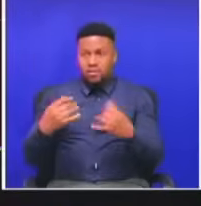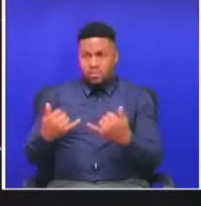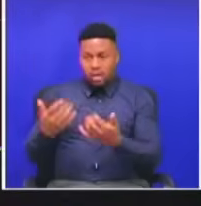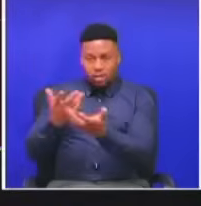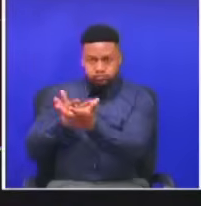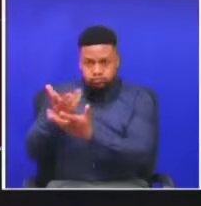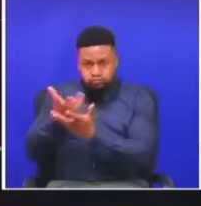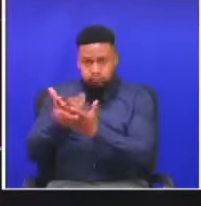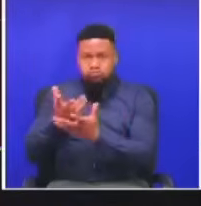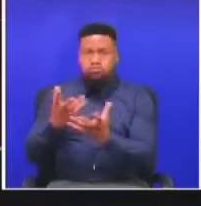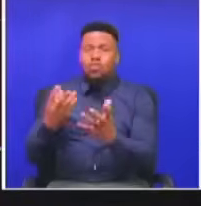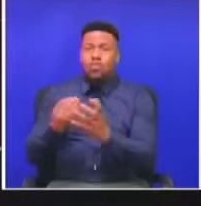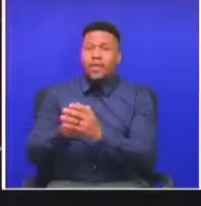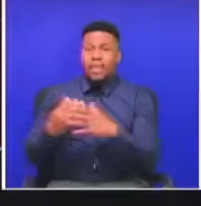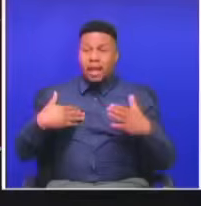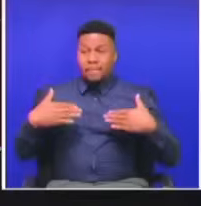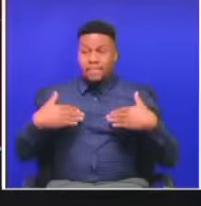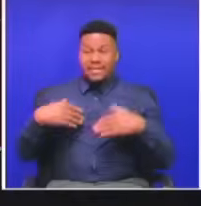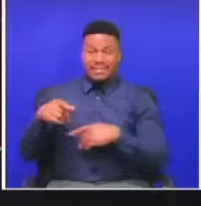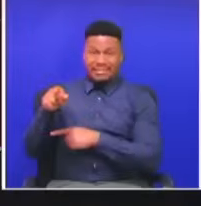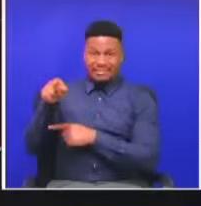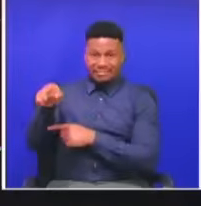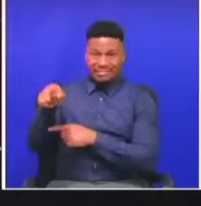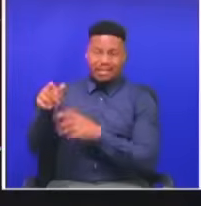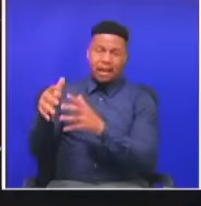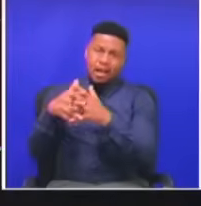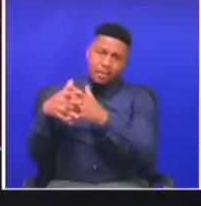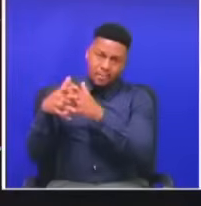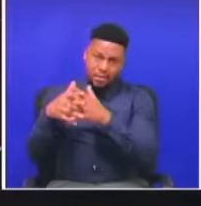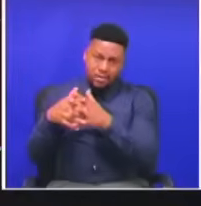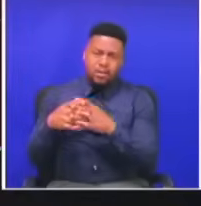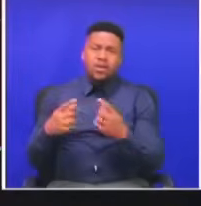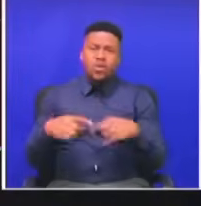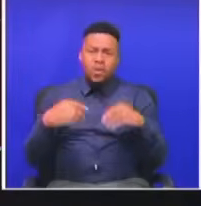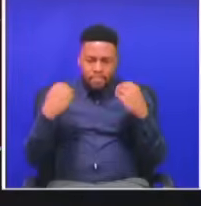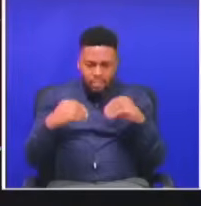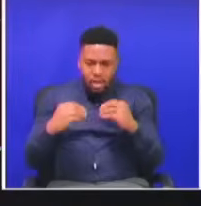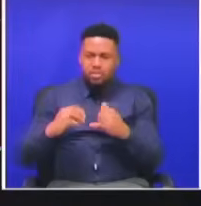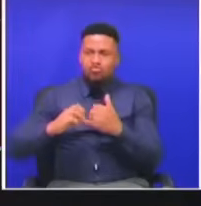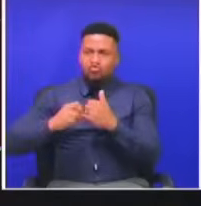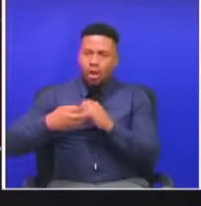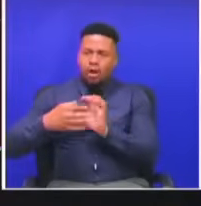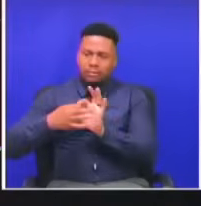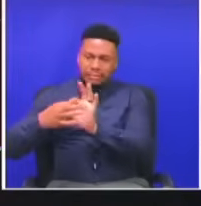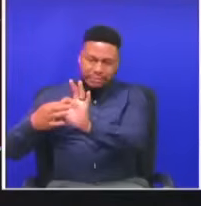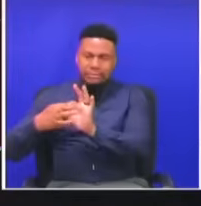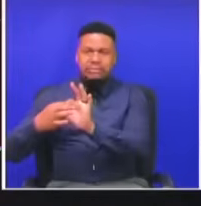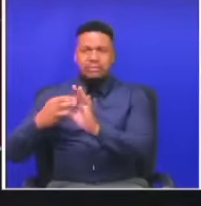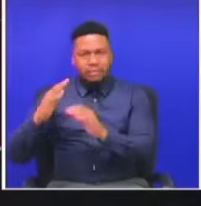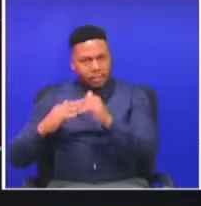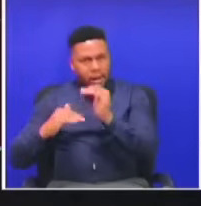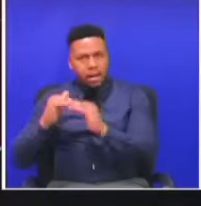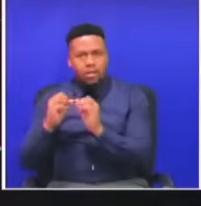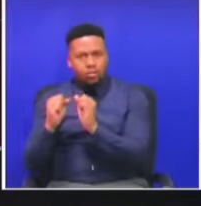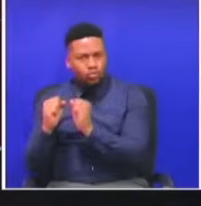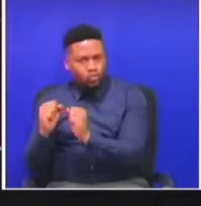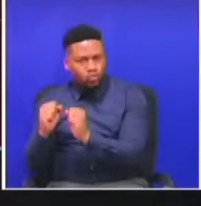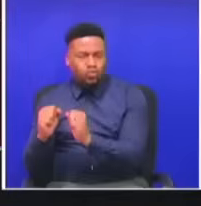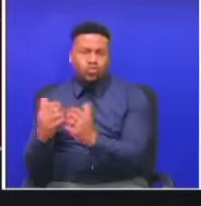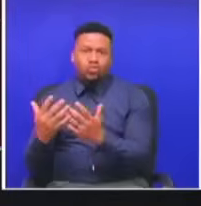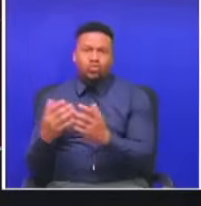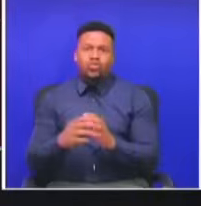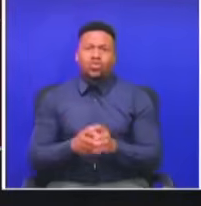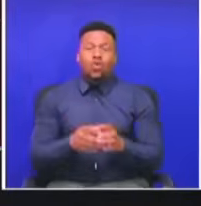administration. We are working to stabilize diplomatic relations, and we are introducing a range of measures to make South